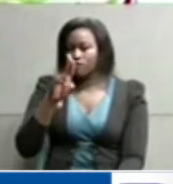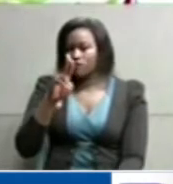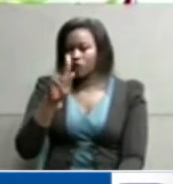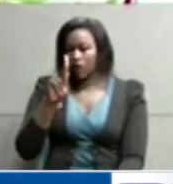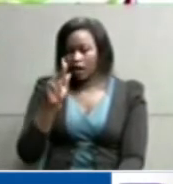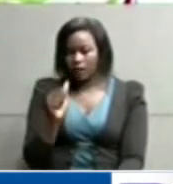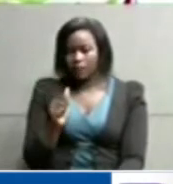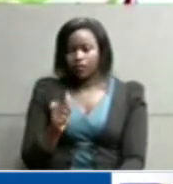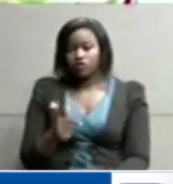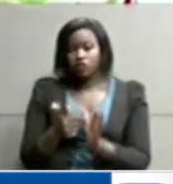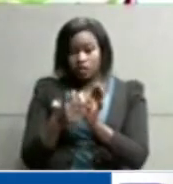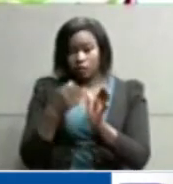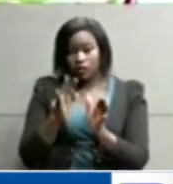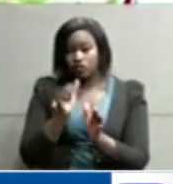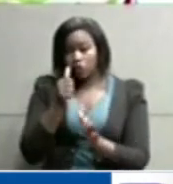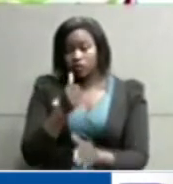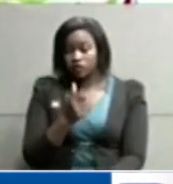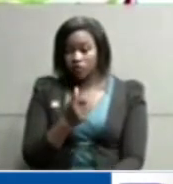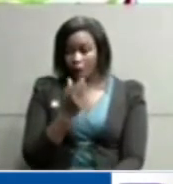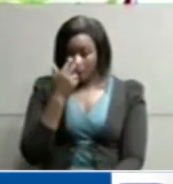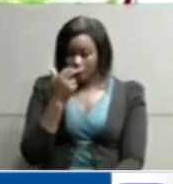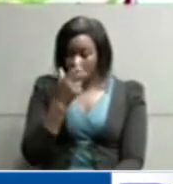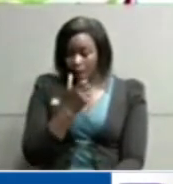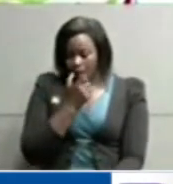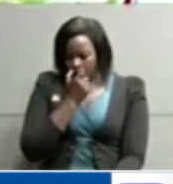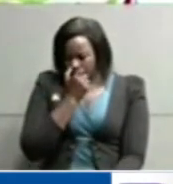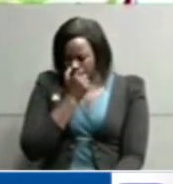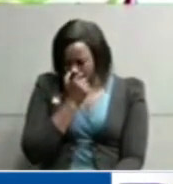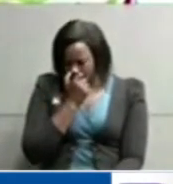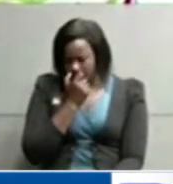when you okwefuka, you blow your nose,